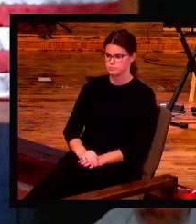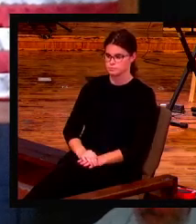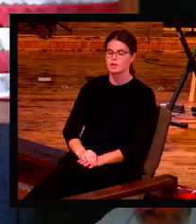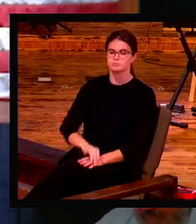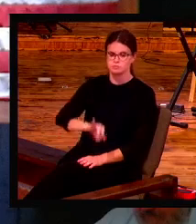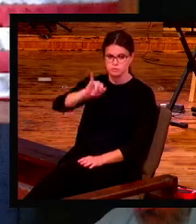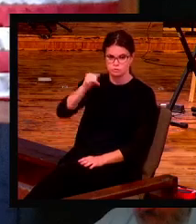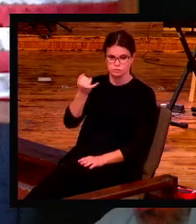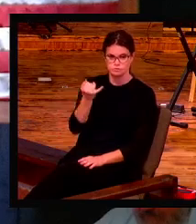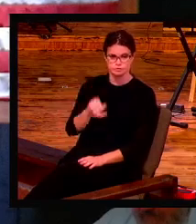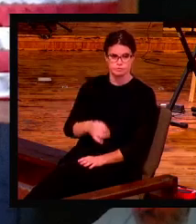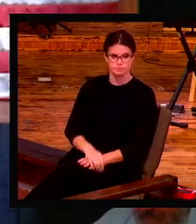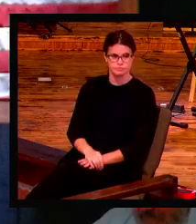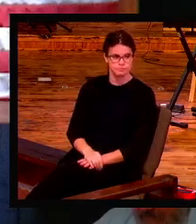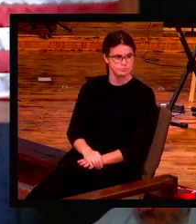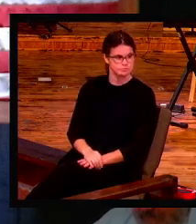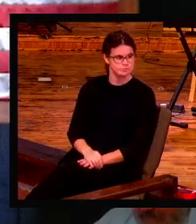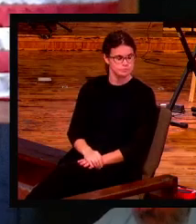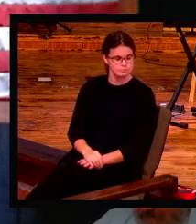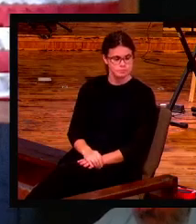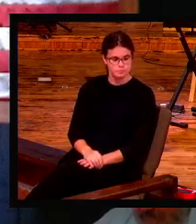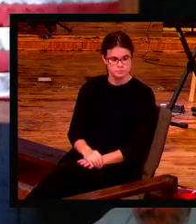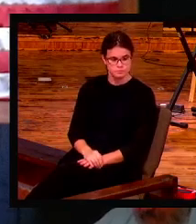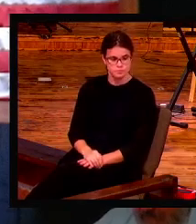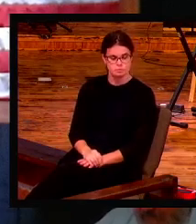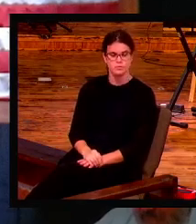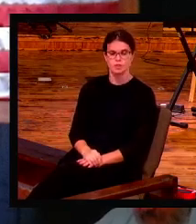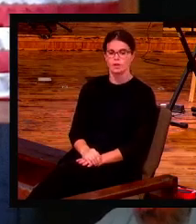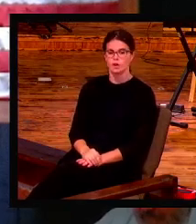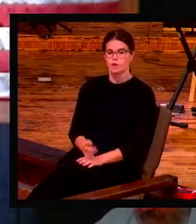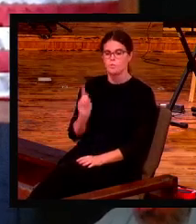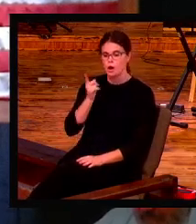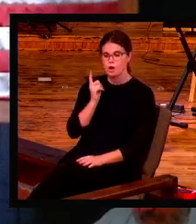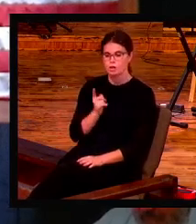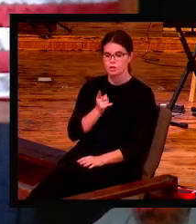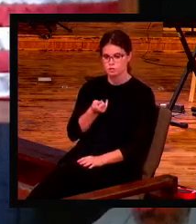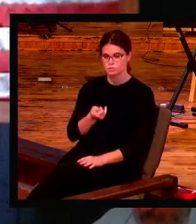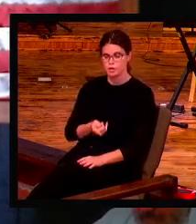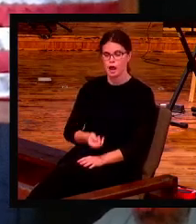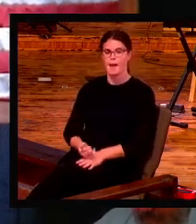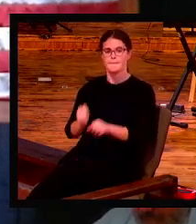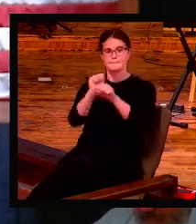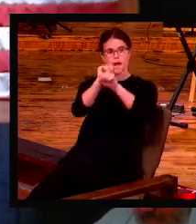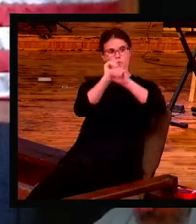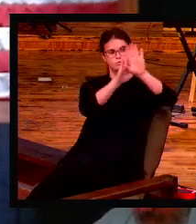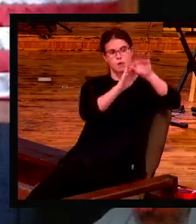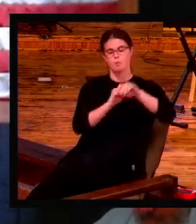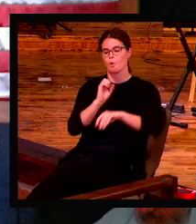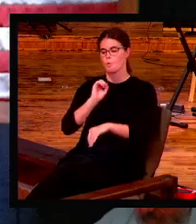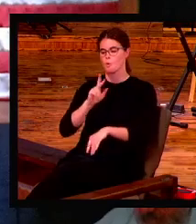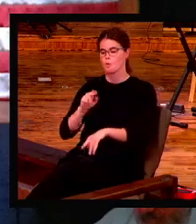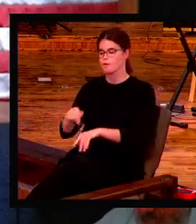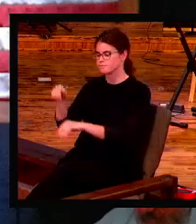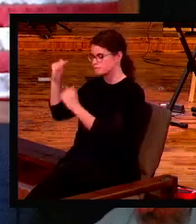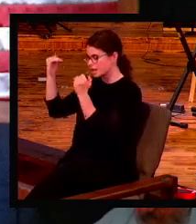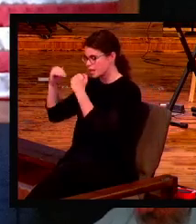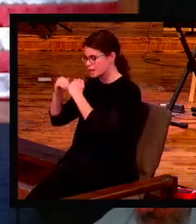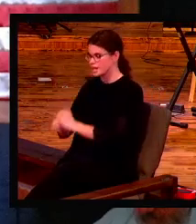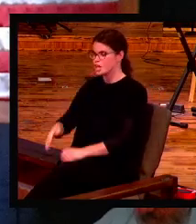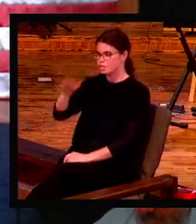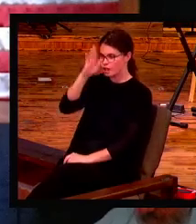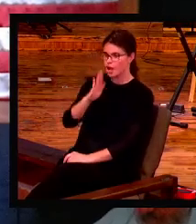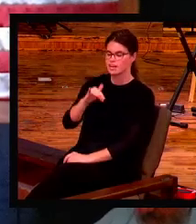life is right now, whether on a mountaintop or in a valley, God is the same yesterday, today,